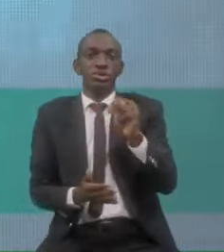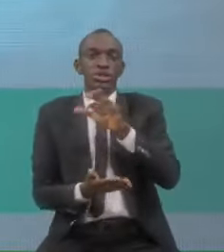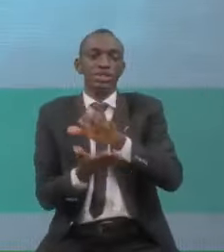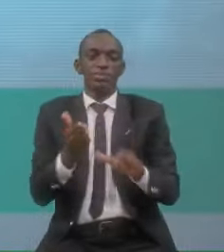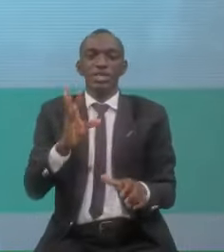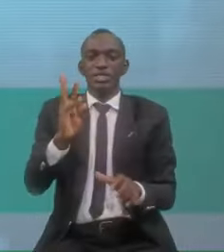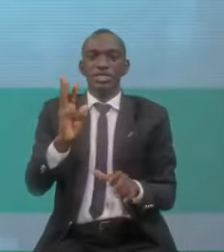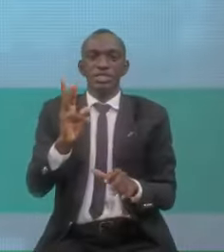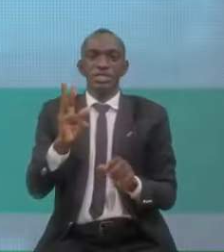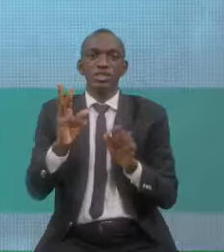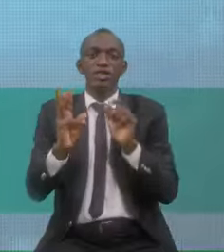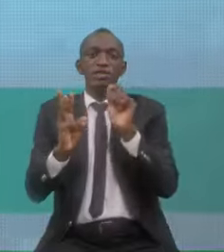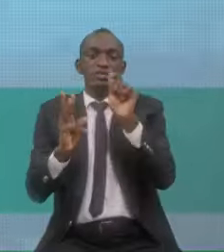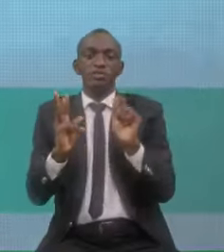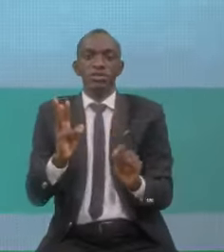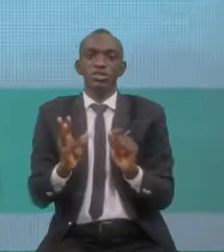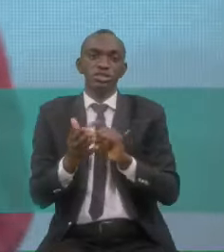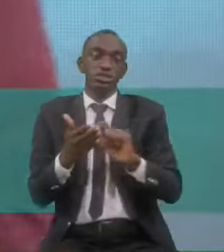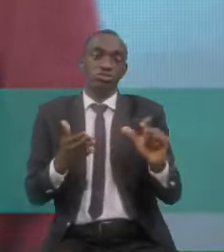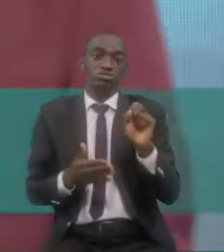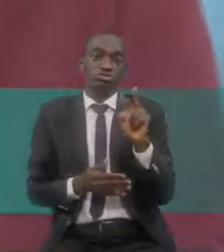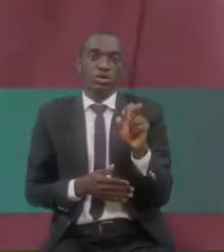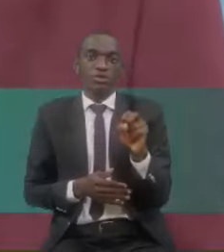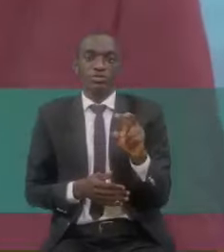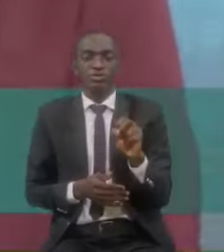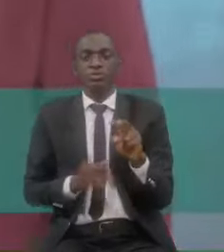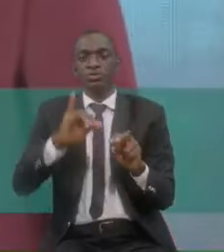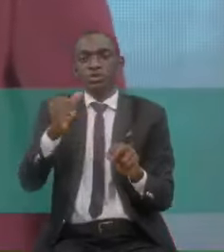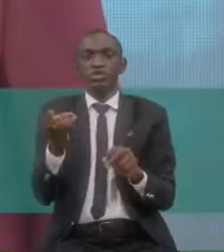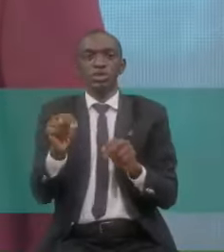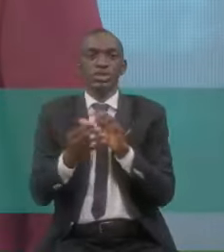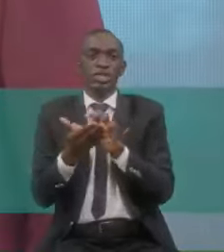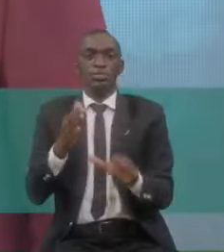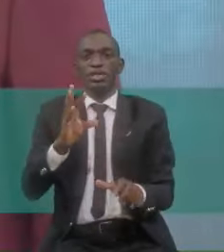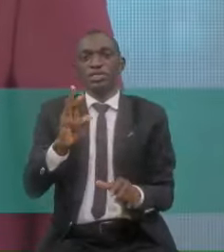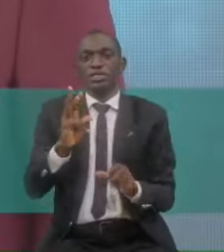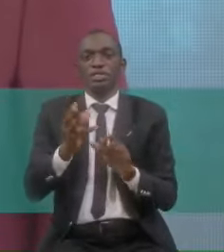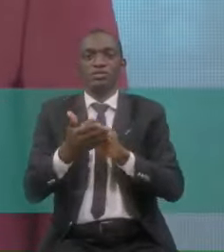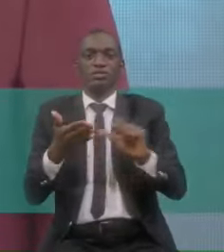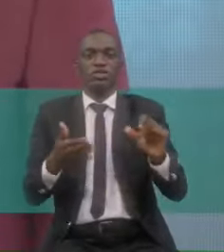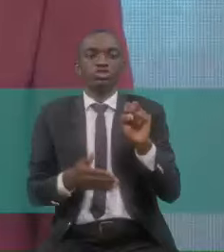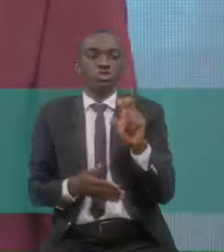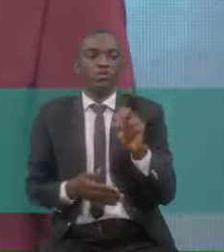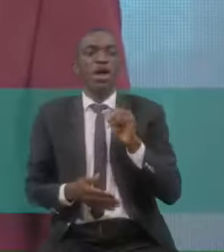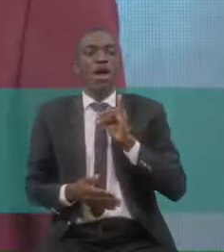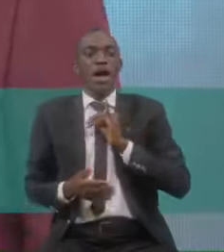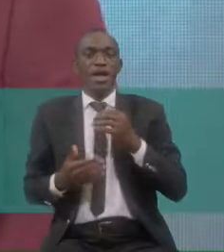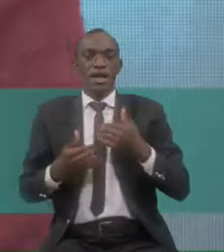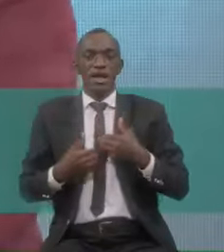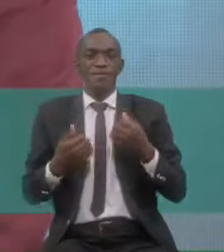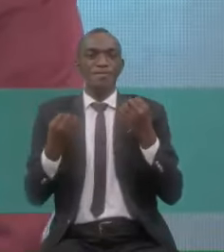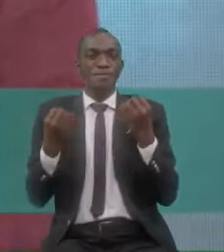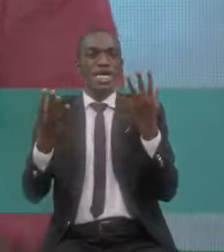In John chapter 16, verse 12, I have yet many things to